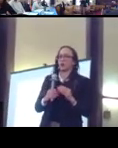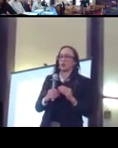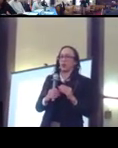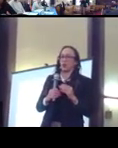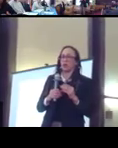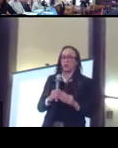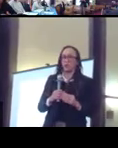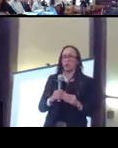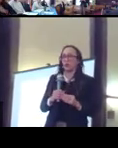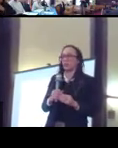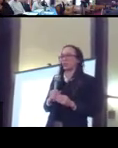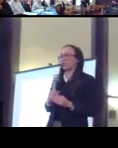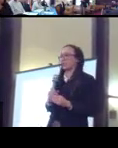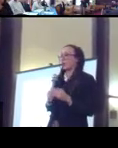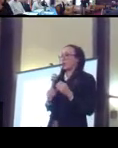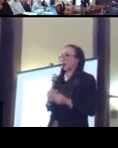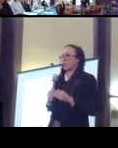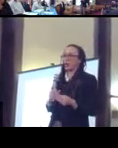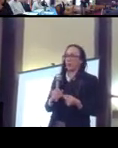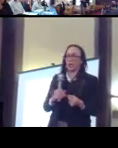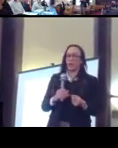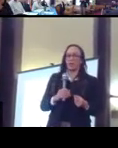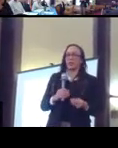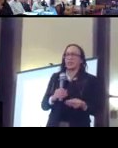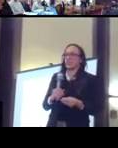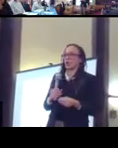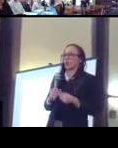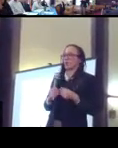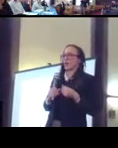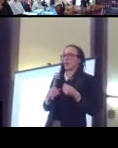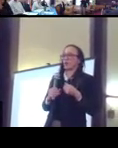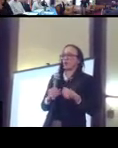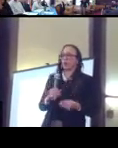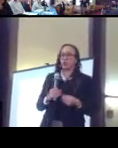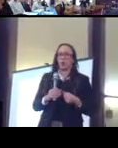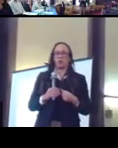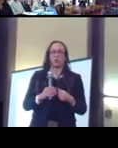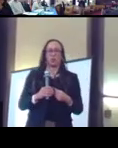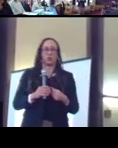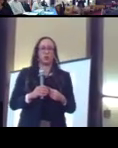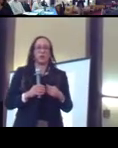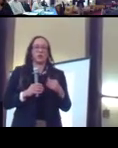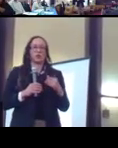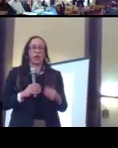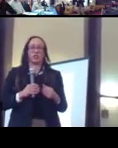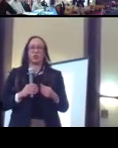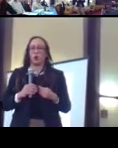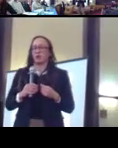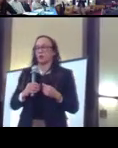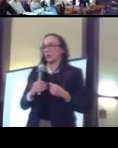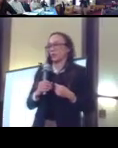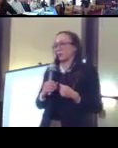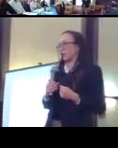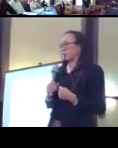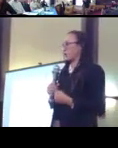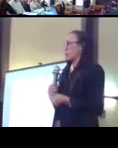and they are clearly differentiated by topic area. So that if you want to do strategy